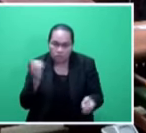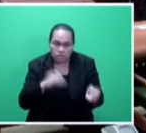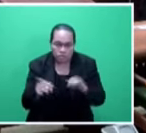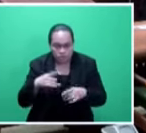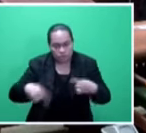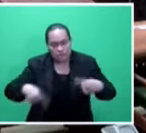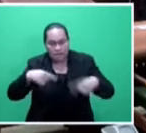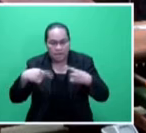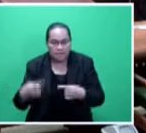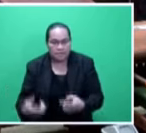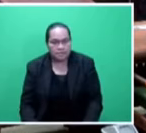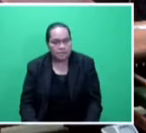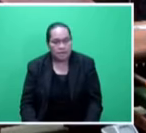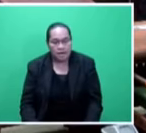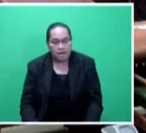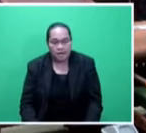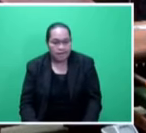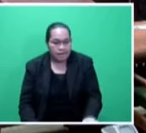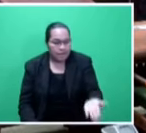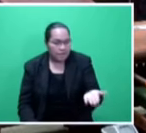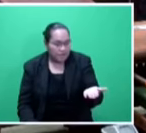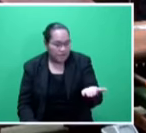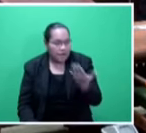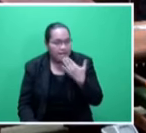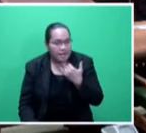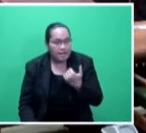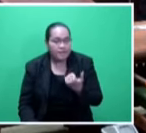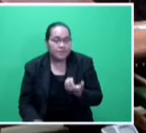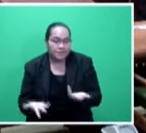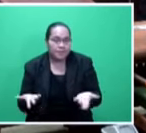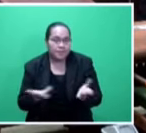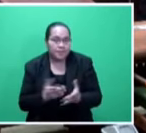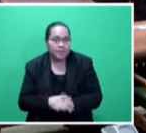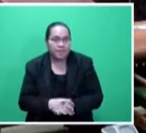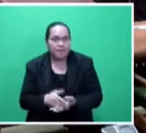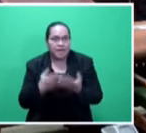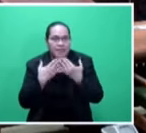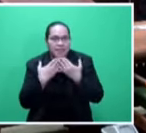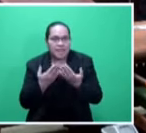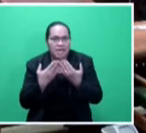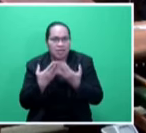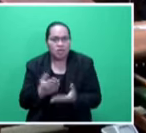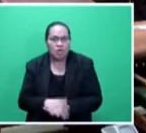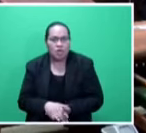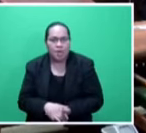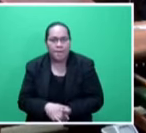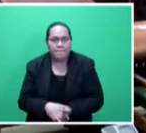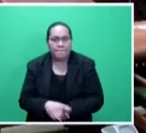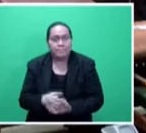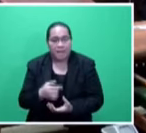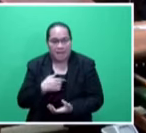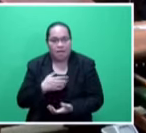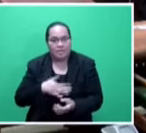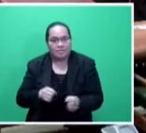debate. Honourable Chikandodo, you have the floor. Thank you, Honourable Speaker. Honourable Speaker, I take